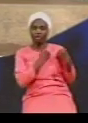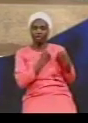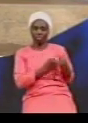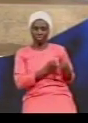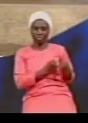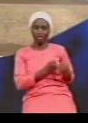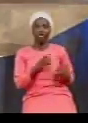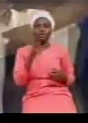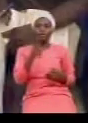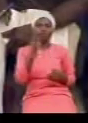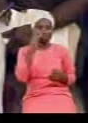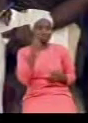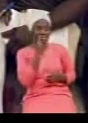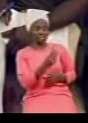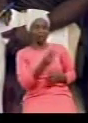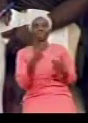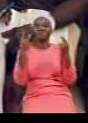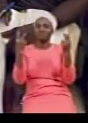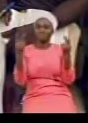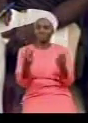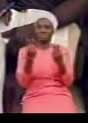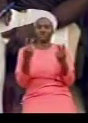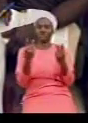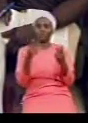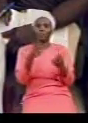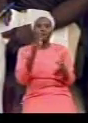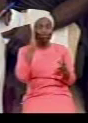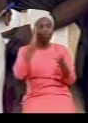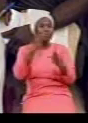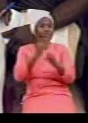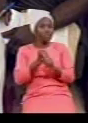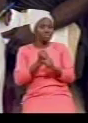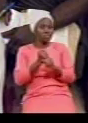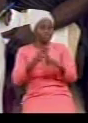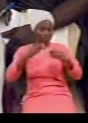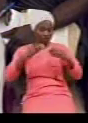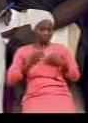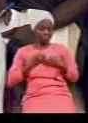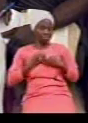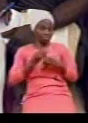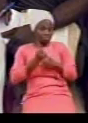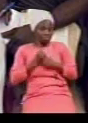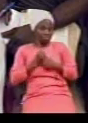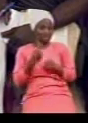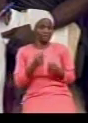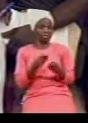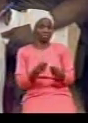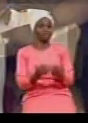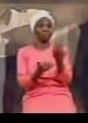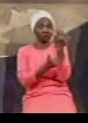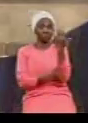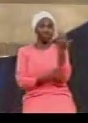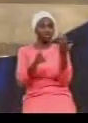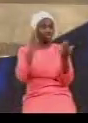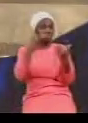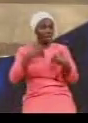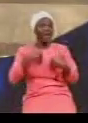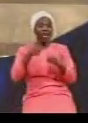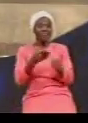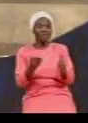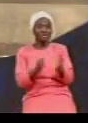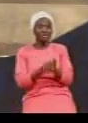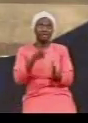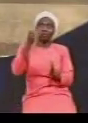you will see the victory. You'll possess the land. You'll have everything the Lord has for you in Jesus'